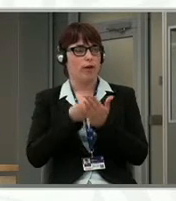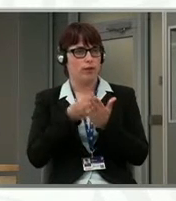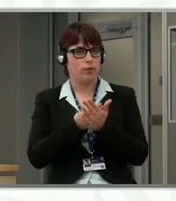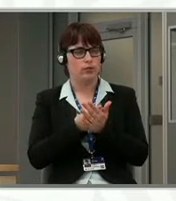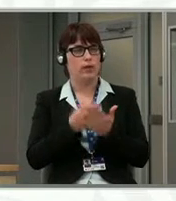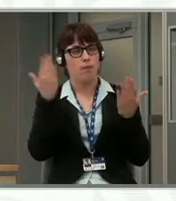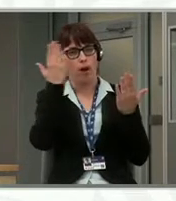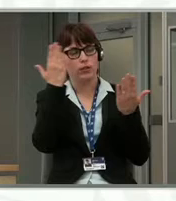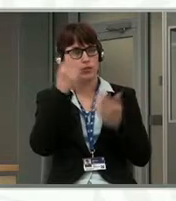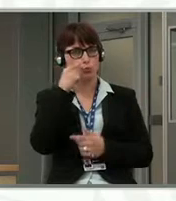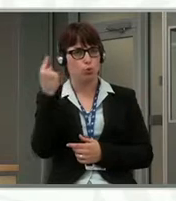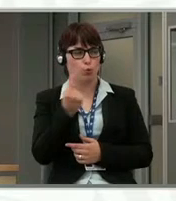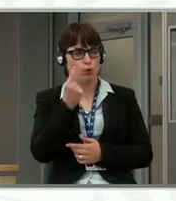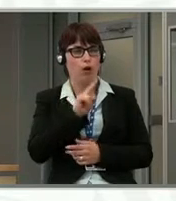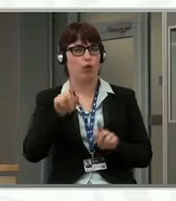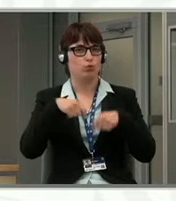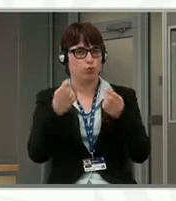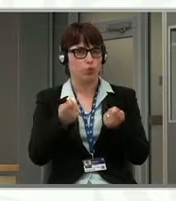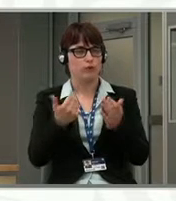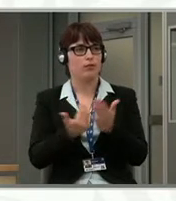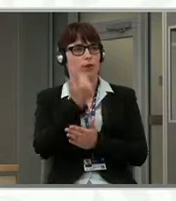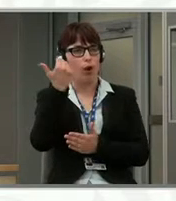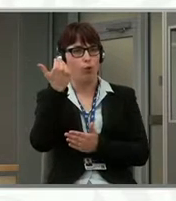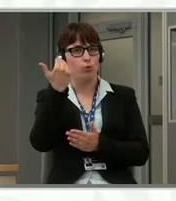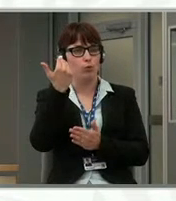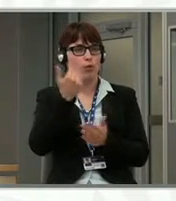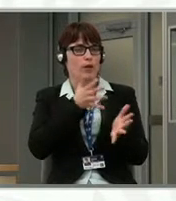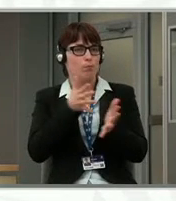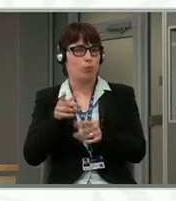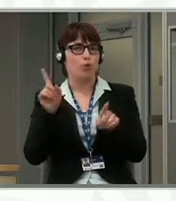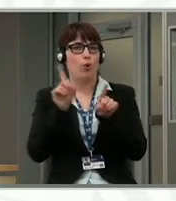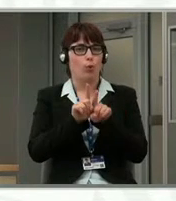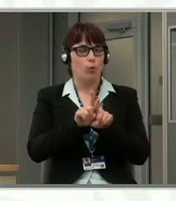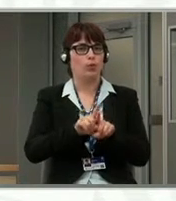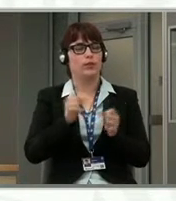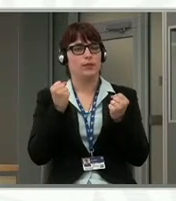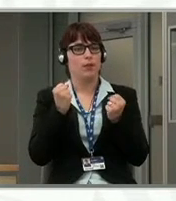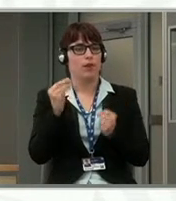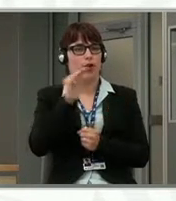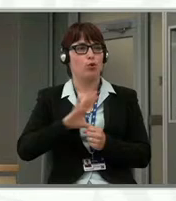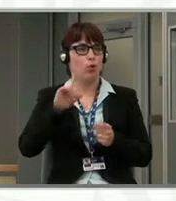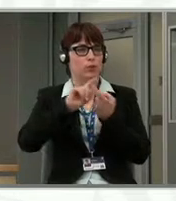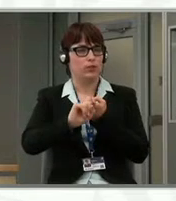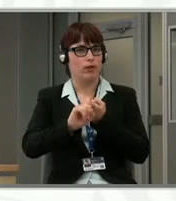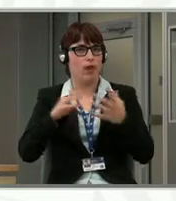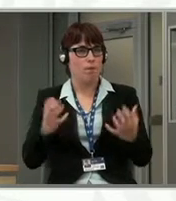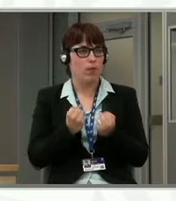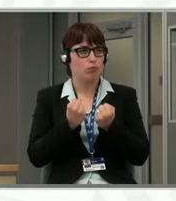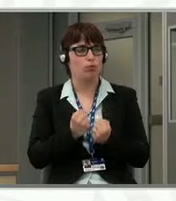conference has been something very useful and educative and will provide a new